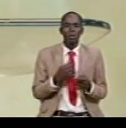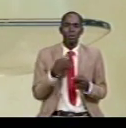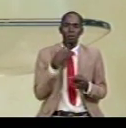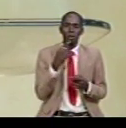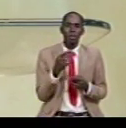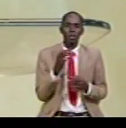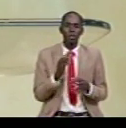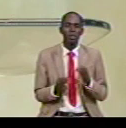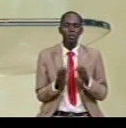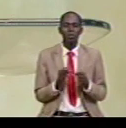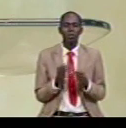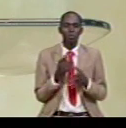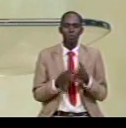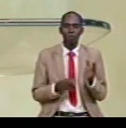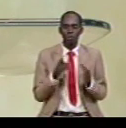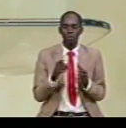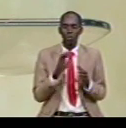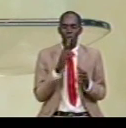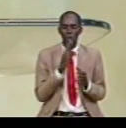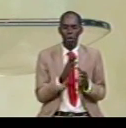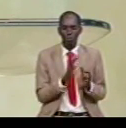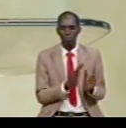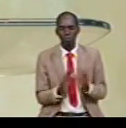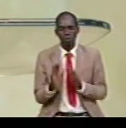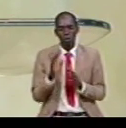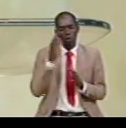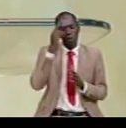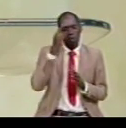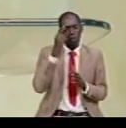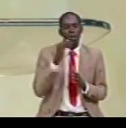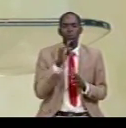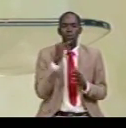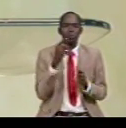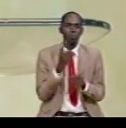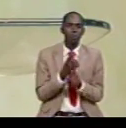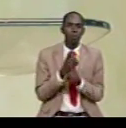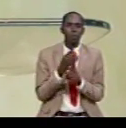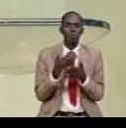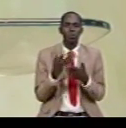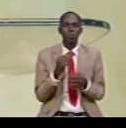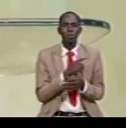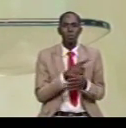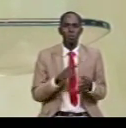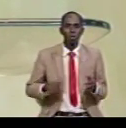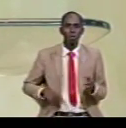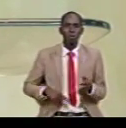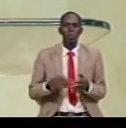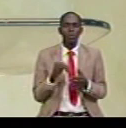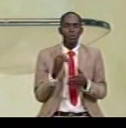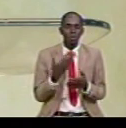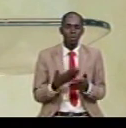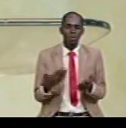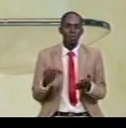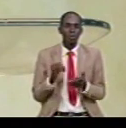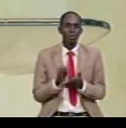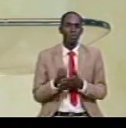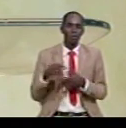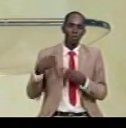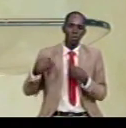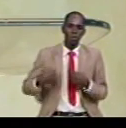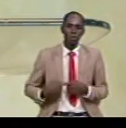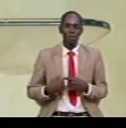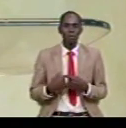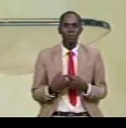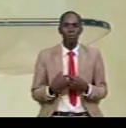all right because of the motives behind it? So those things that come to the heart, which your heart eventually condemns you or makes you